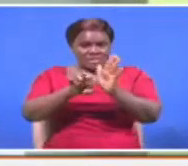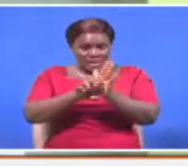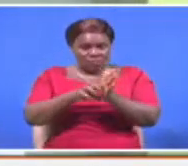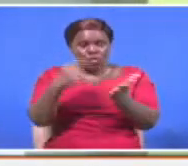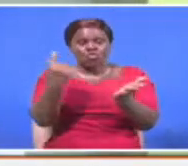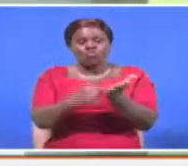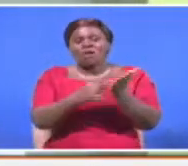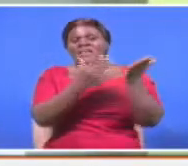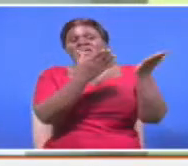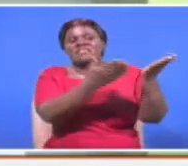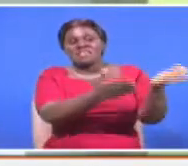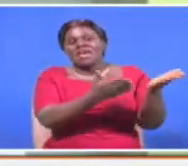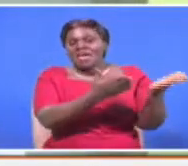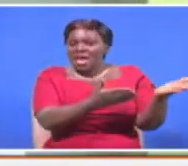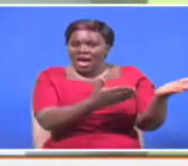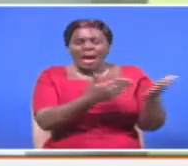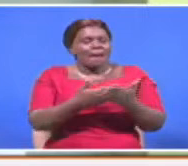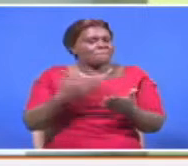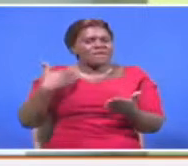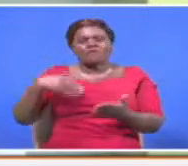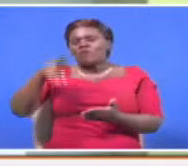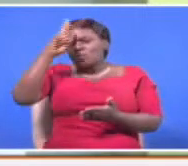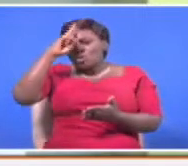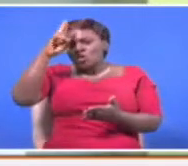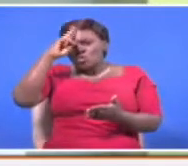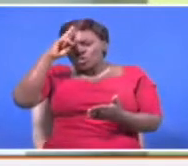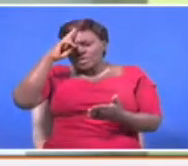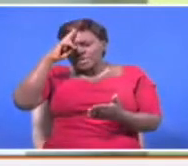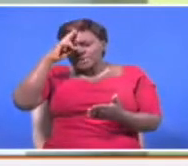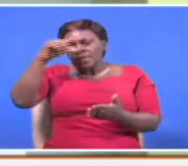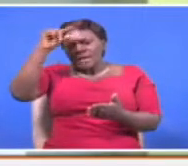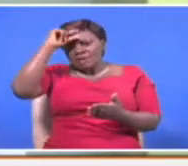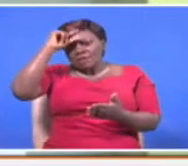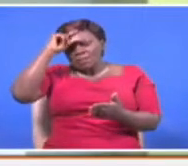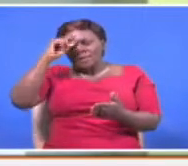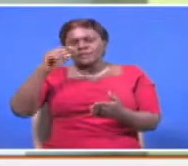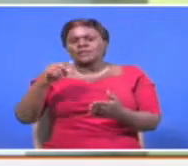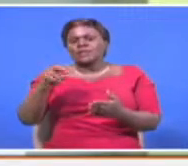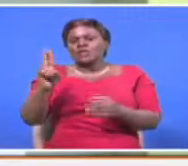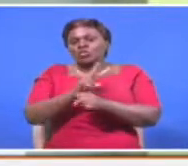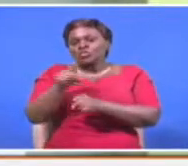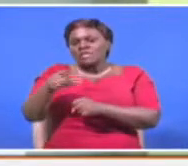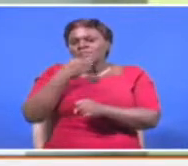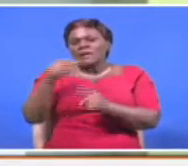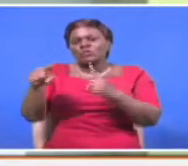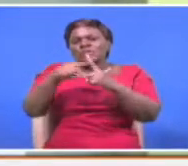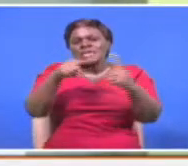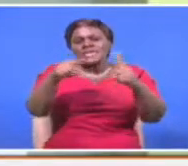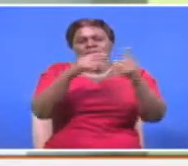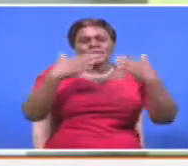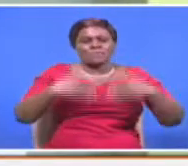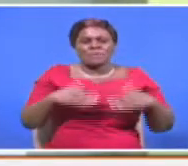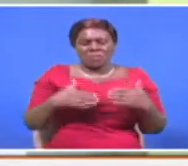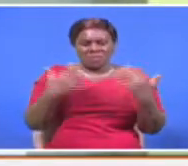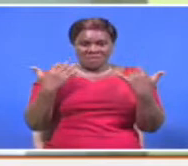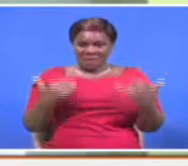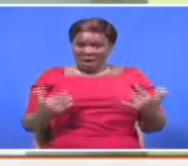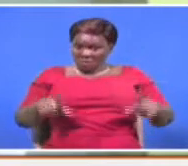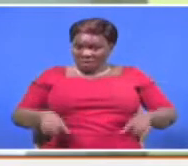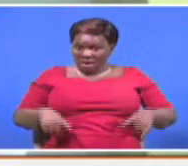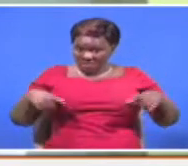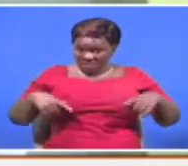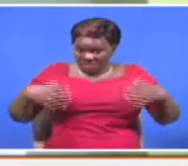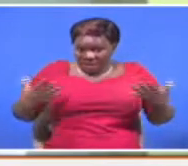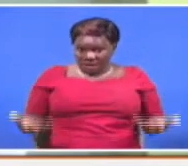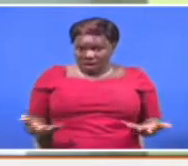Kale Kaihura of Uganda, who was used by the regime to kill thousands of people in Uganda. And now we all know